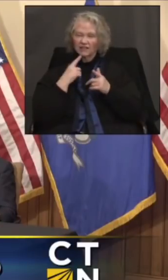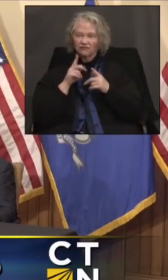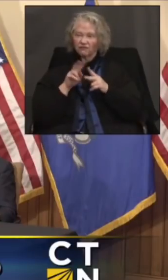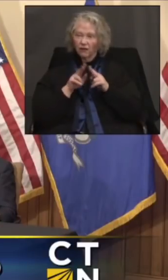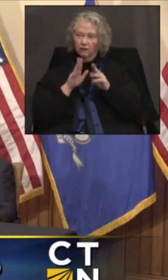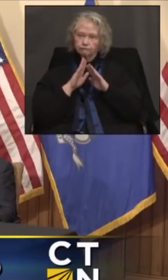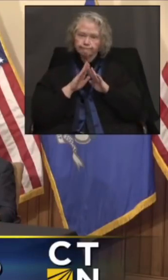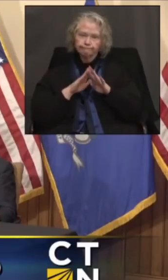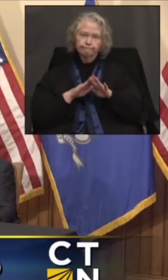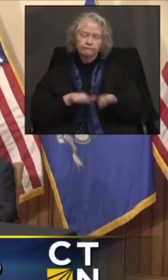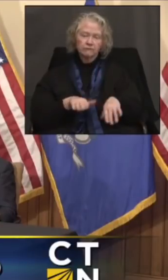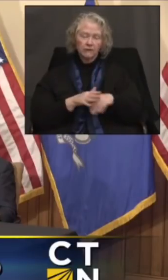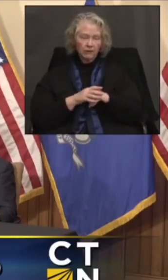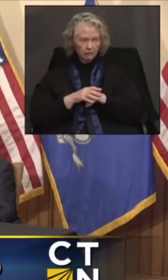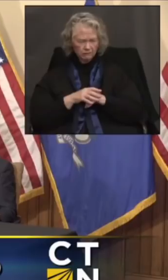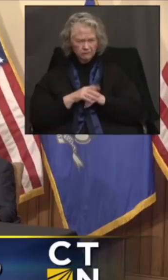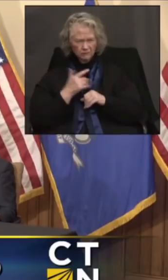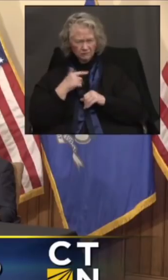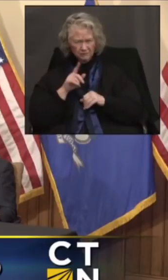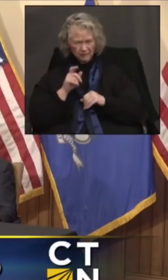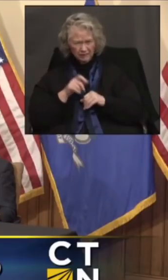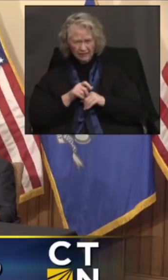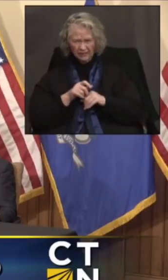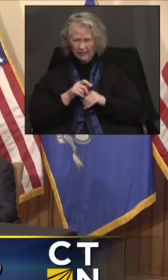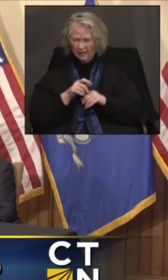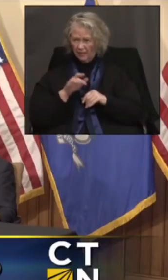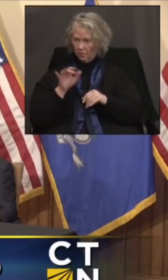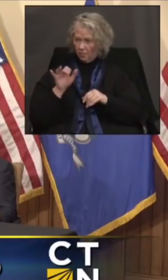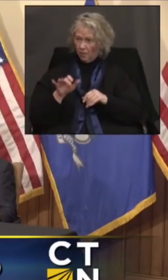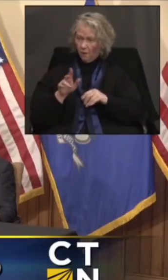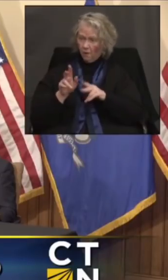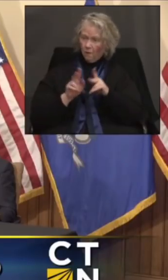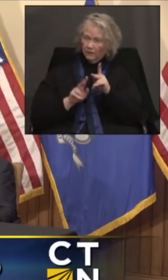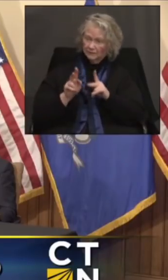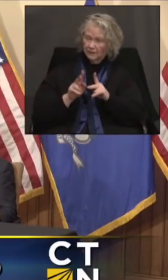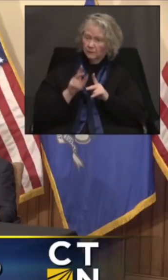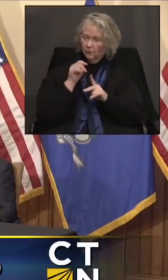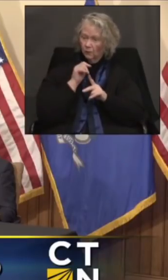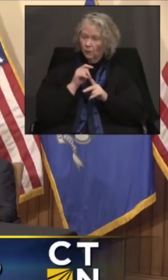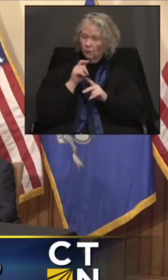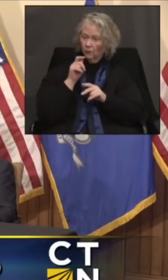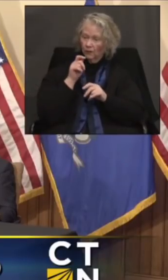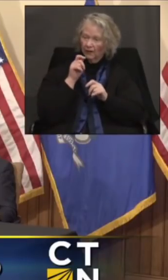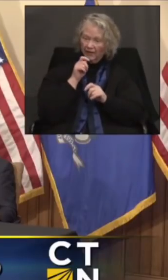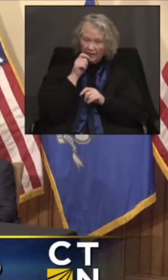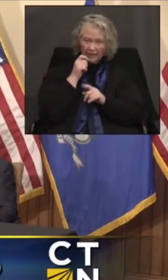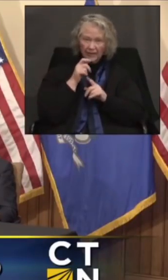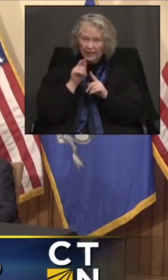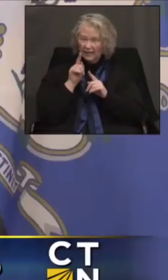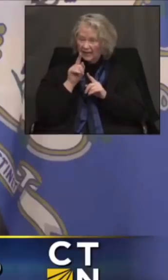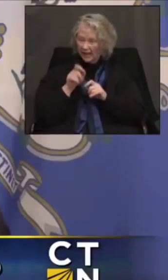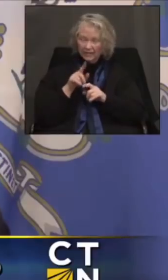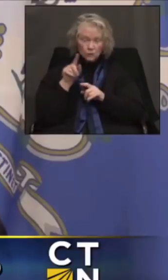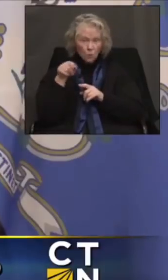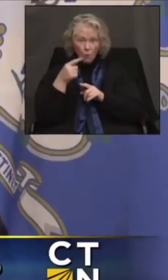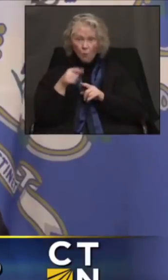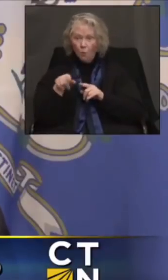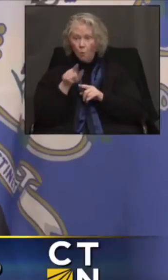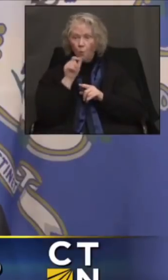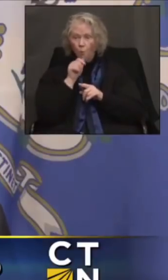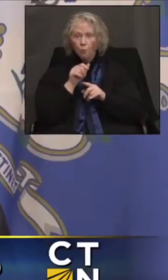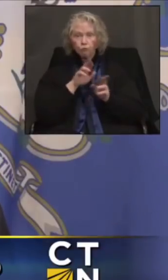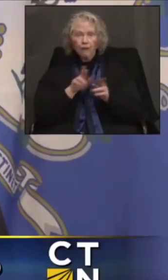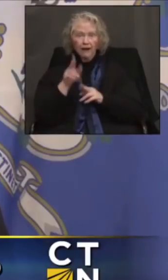of people that should be tested? Is that really giving us a real picture of what's going on? Yeah, excellent question,